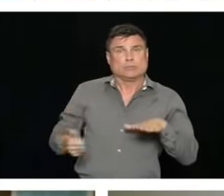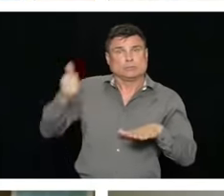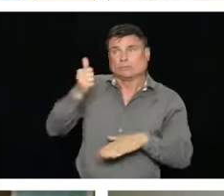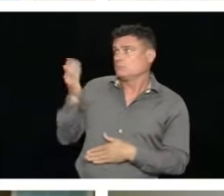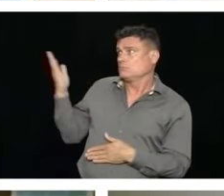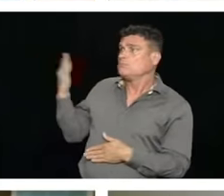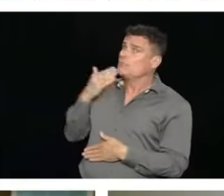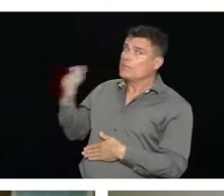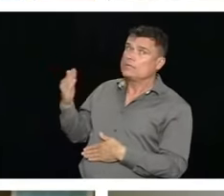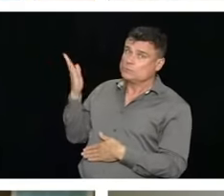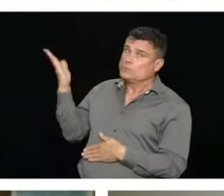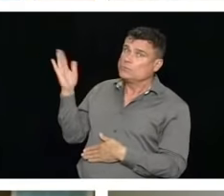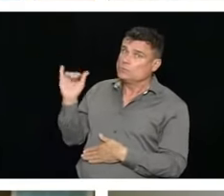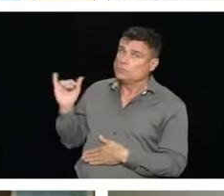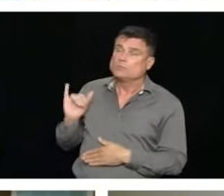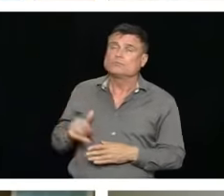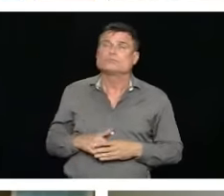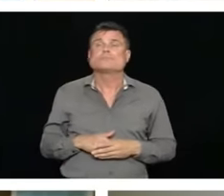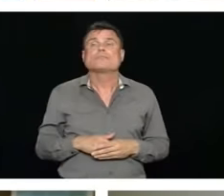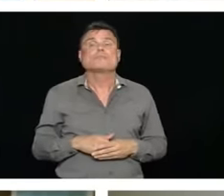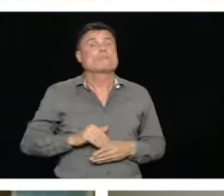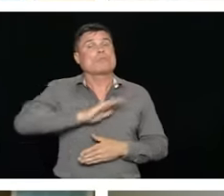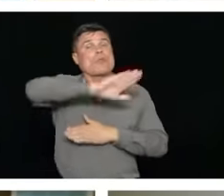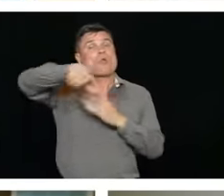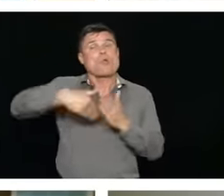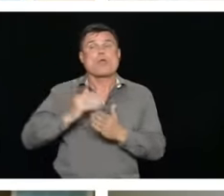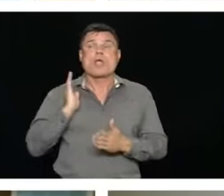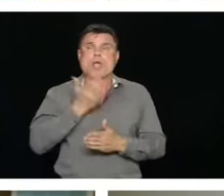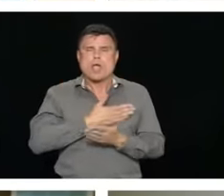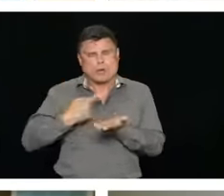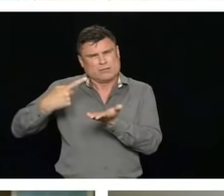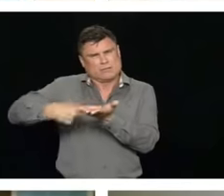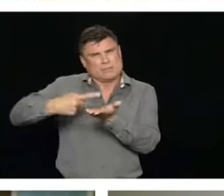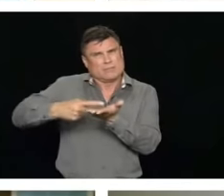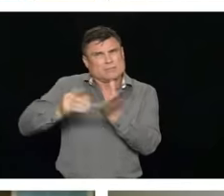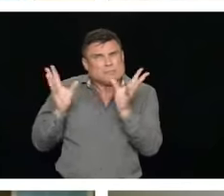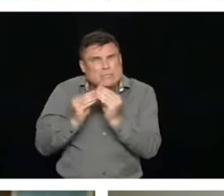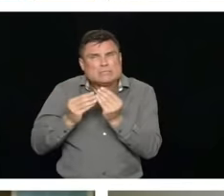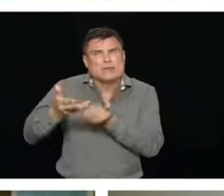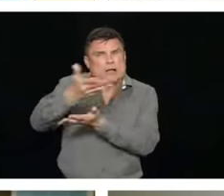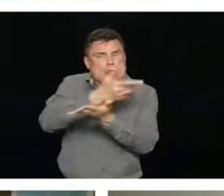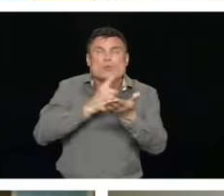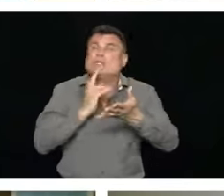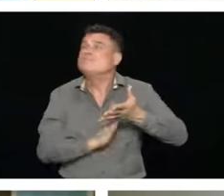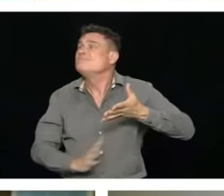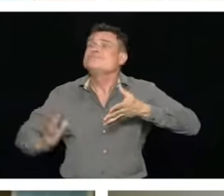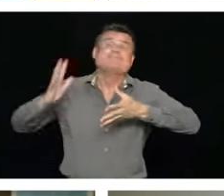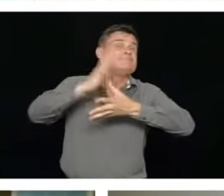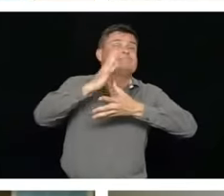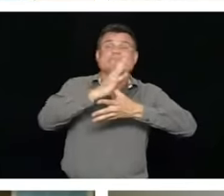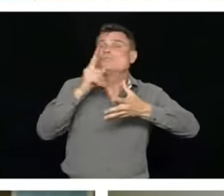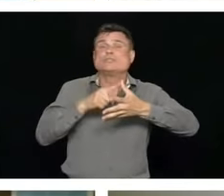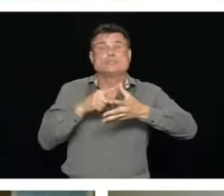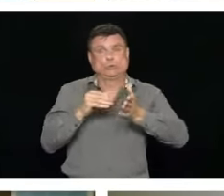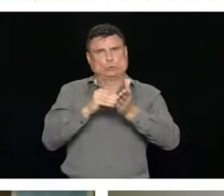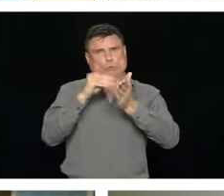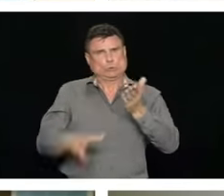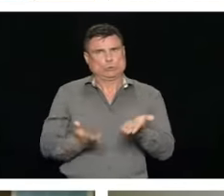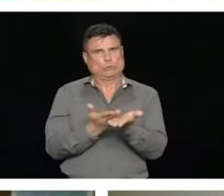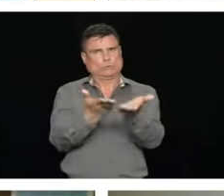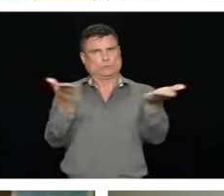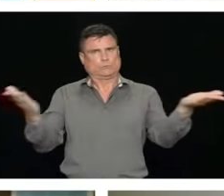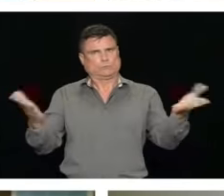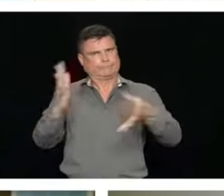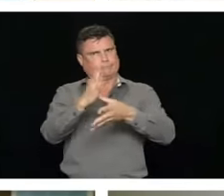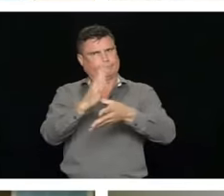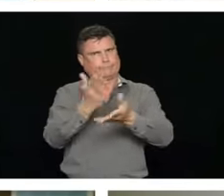so everything that, you know, the minister pulled together a group of folks and every decision was what's right for students, what's right for students, what's safe, what's,